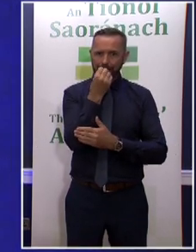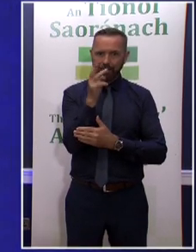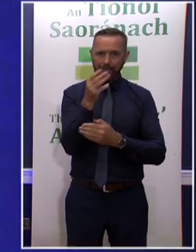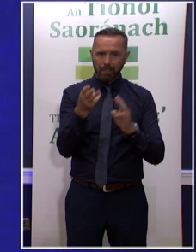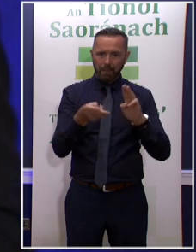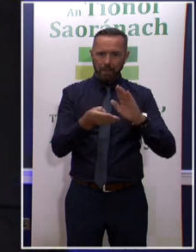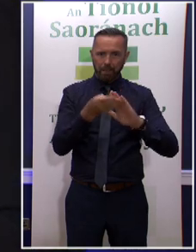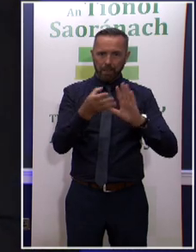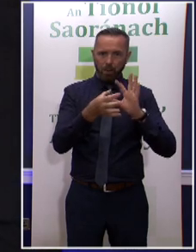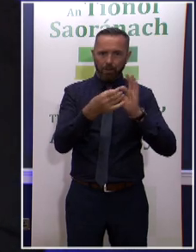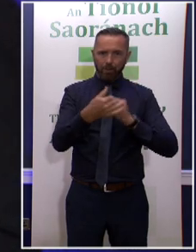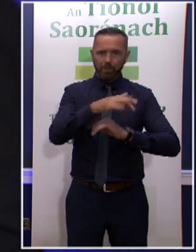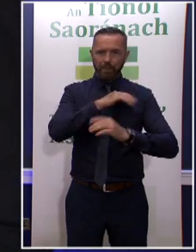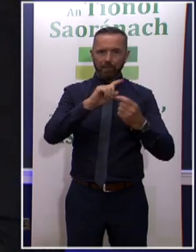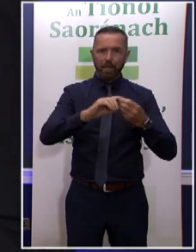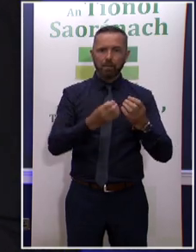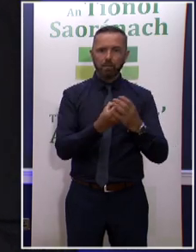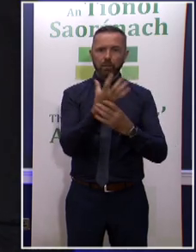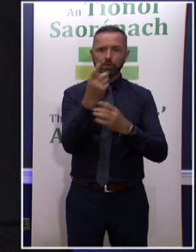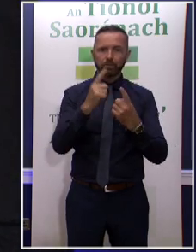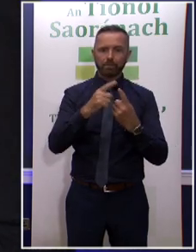they produce offspring.